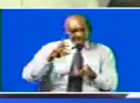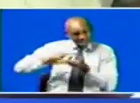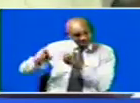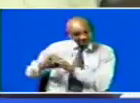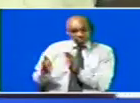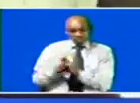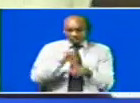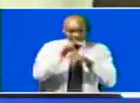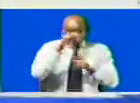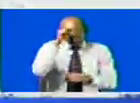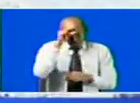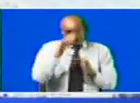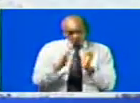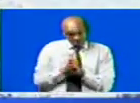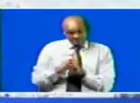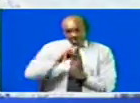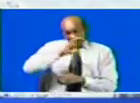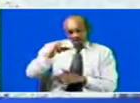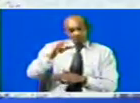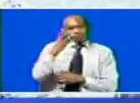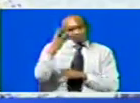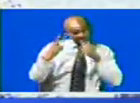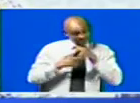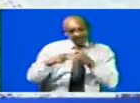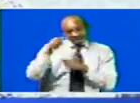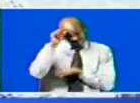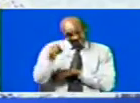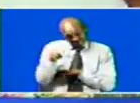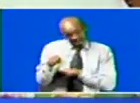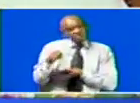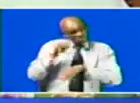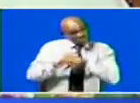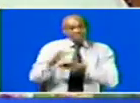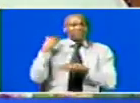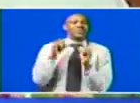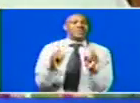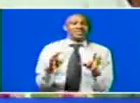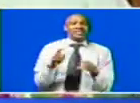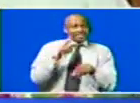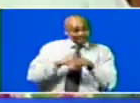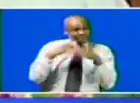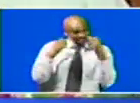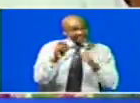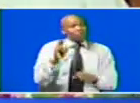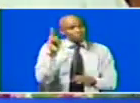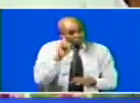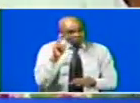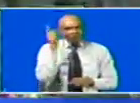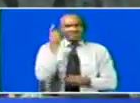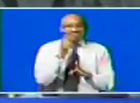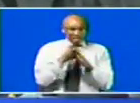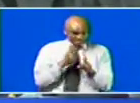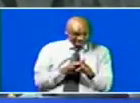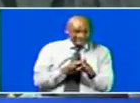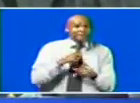the national government and some among the 47 governors was not always rosy during President Uhuru's first term in office, but now